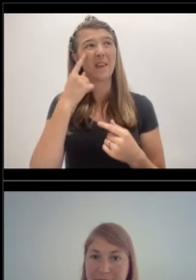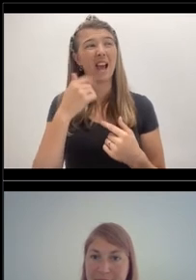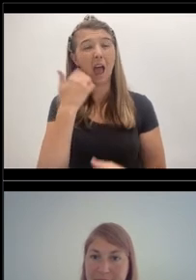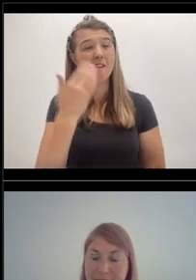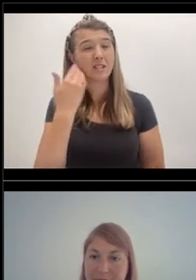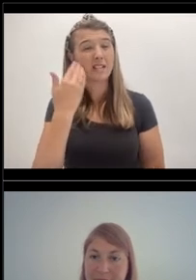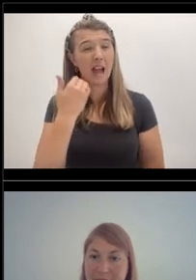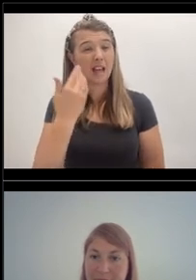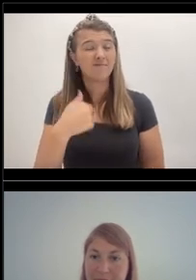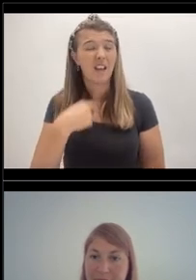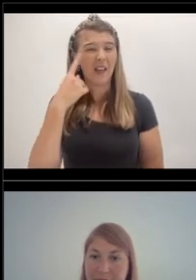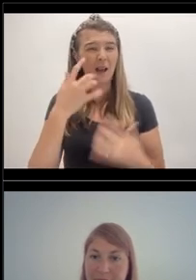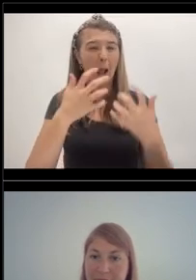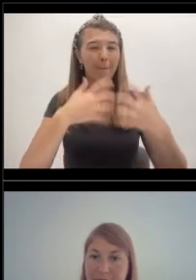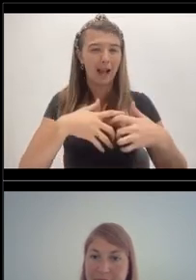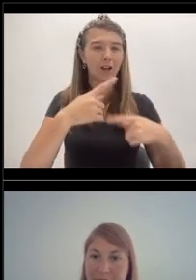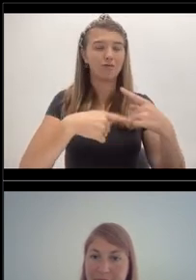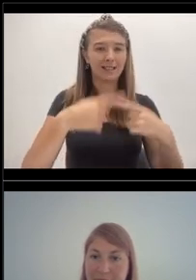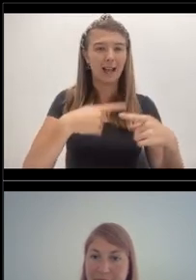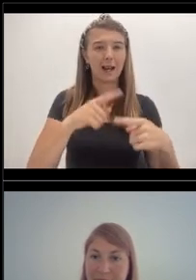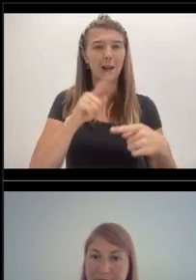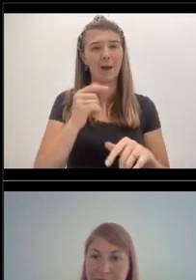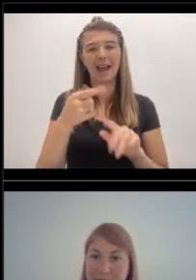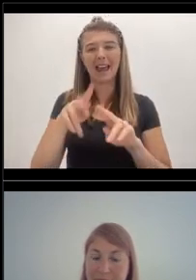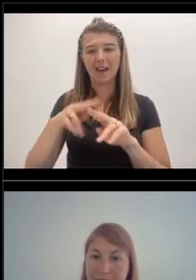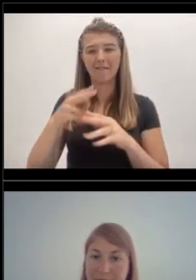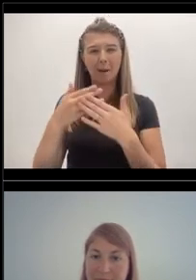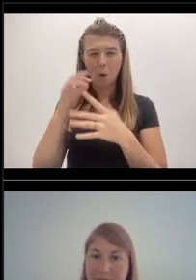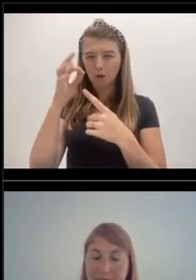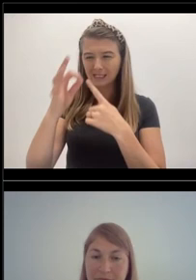answer. But for these more niche, perhaps the more